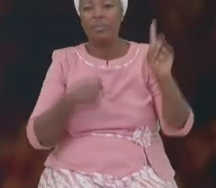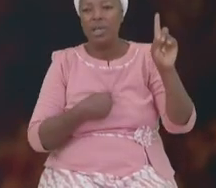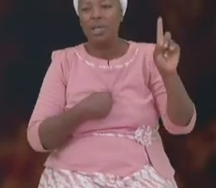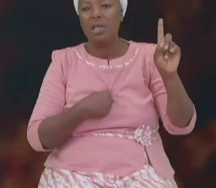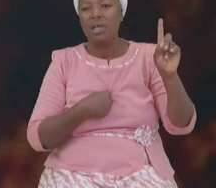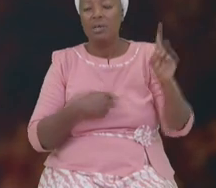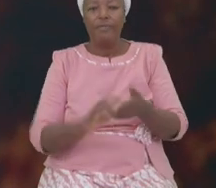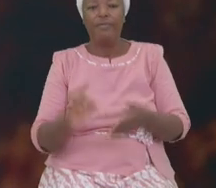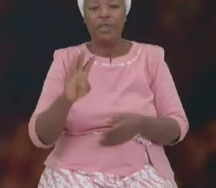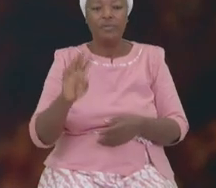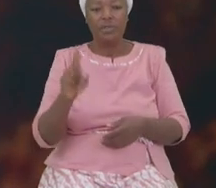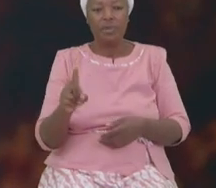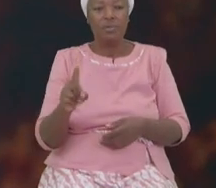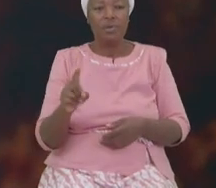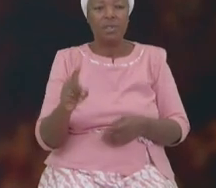then in